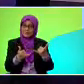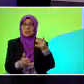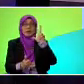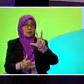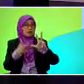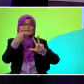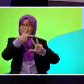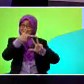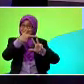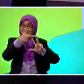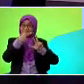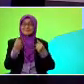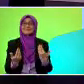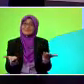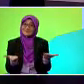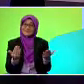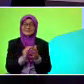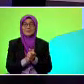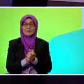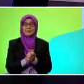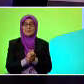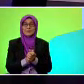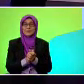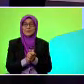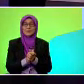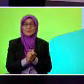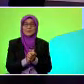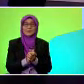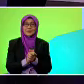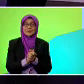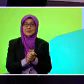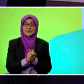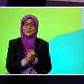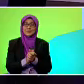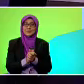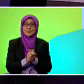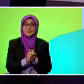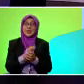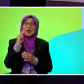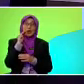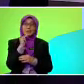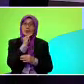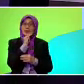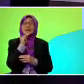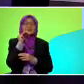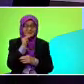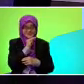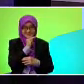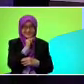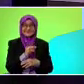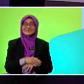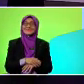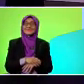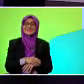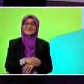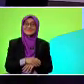of microorganism. I need someone else to try. Yep. Okay, between Mia and Akil. Can I Akil. have Mia, please? Tell us